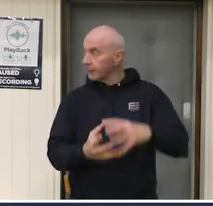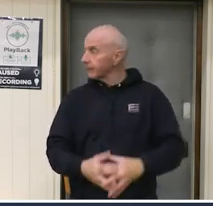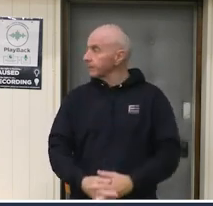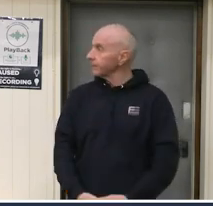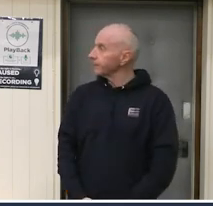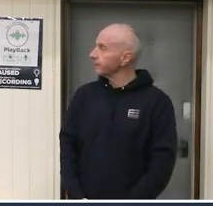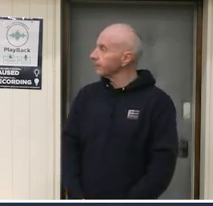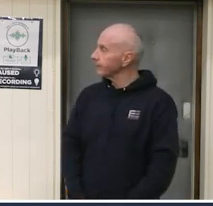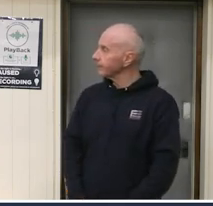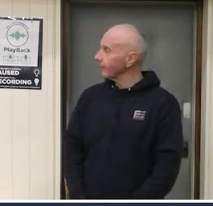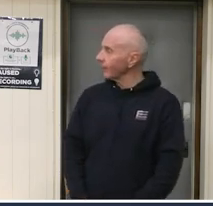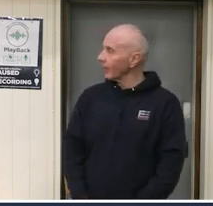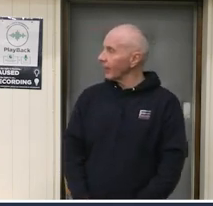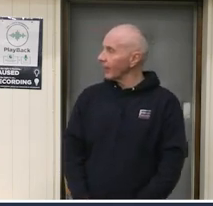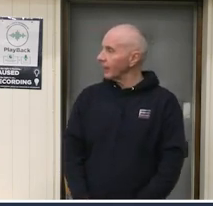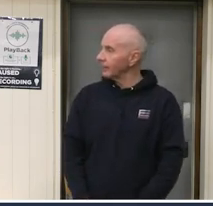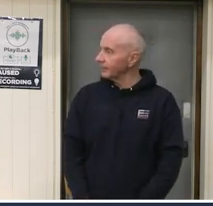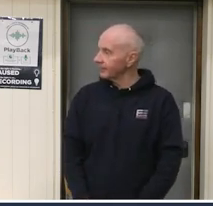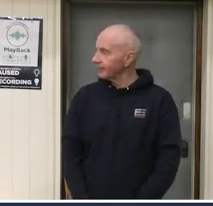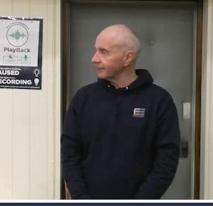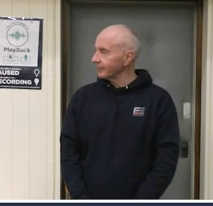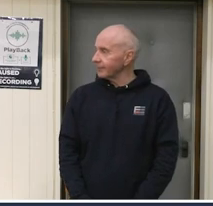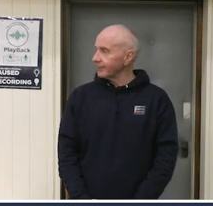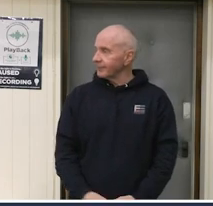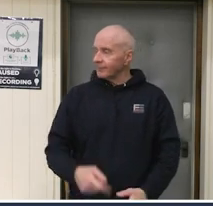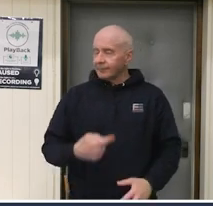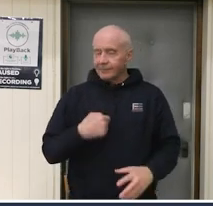I think it's because I'm left-handed. I blame everything on me being